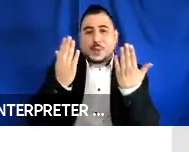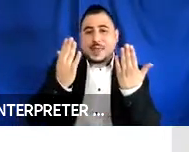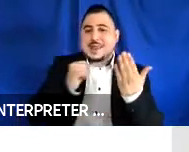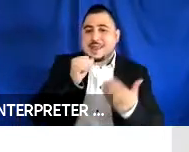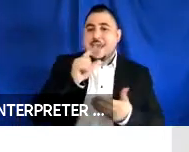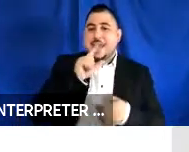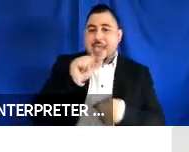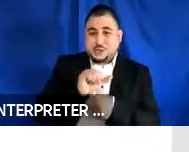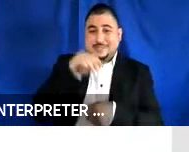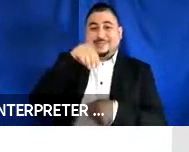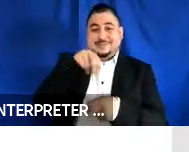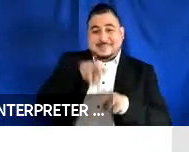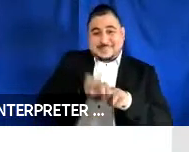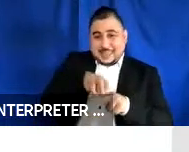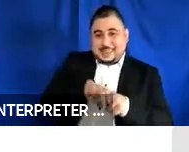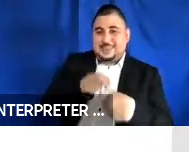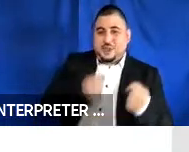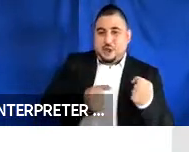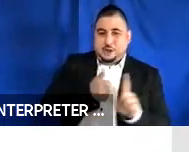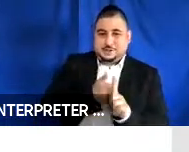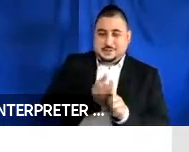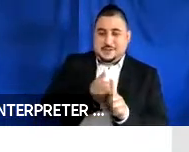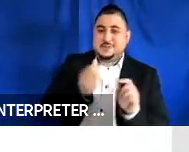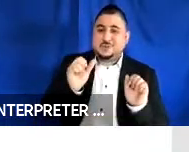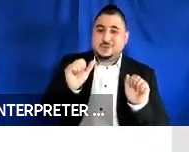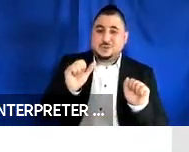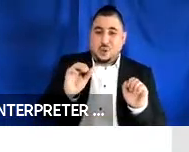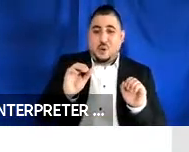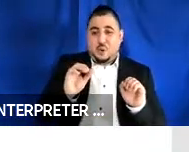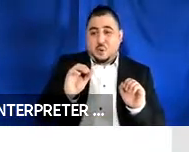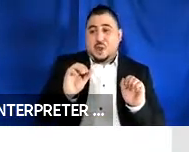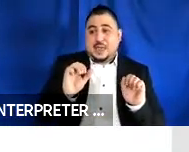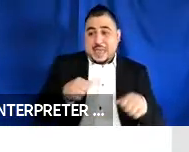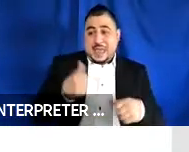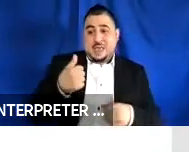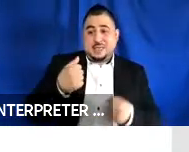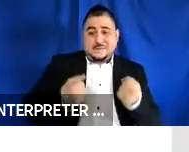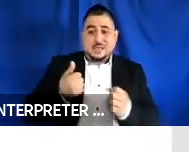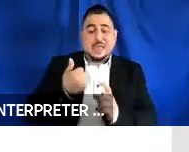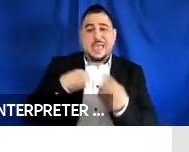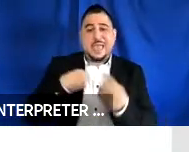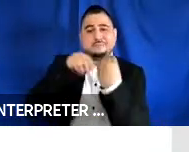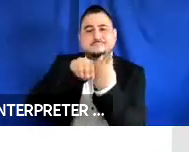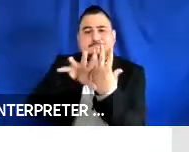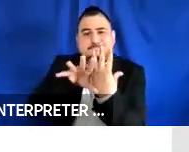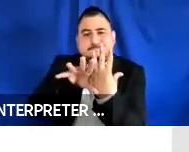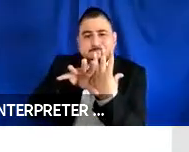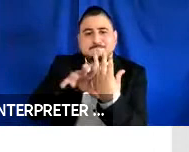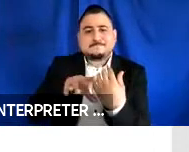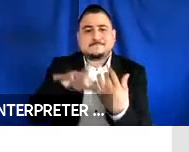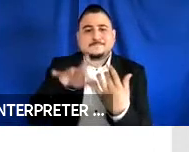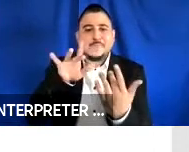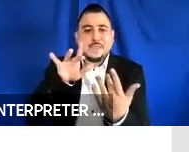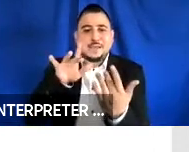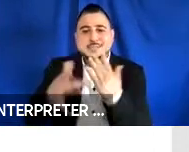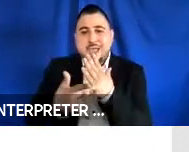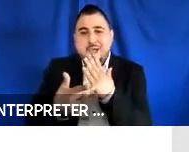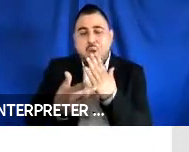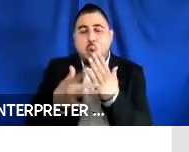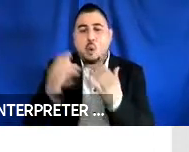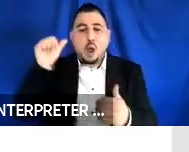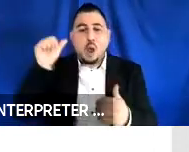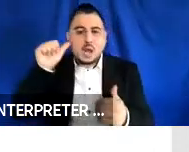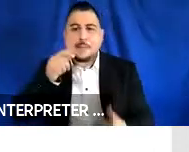actual car itself, right? So can these vehicles have video conferencing technologies or audio